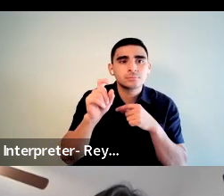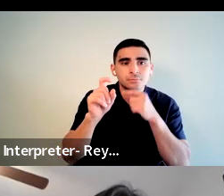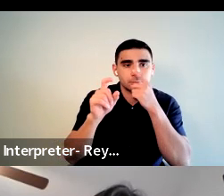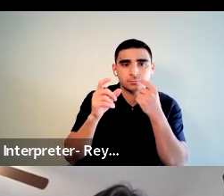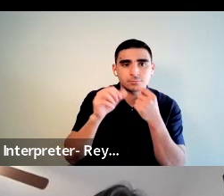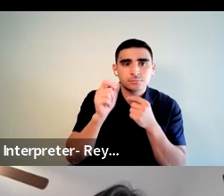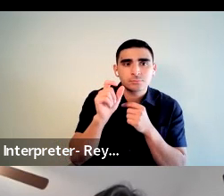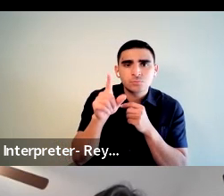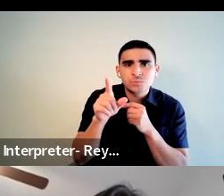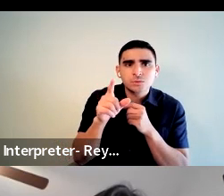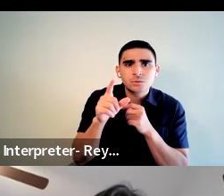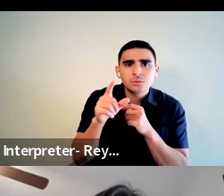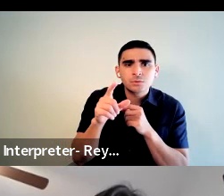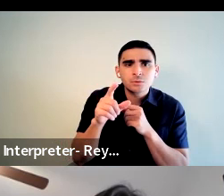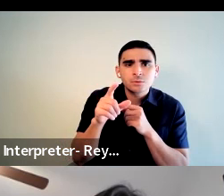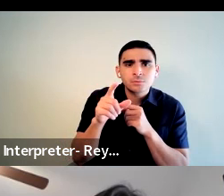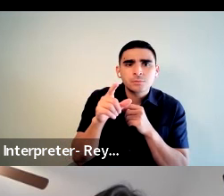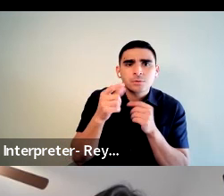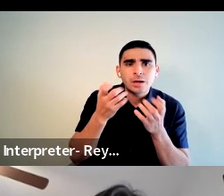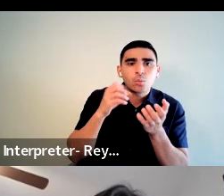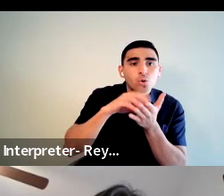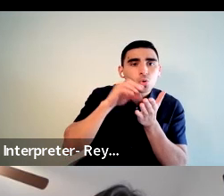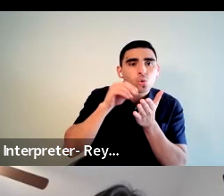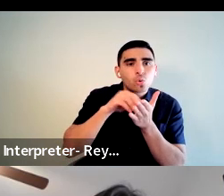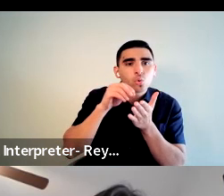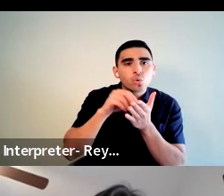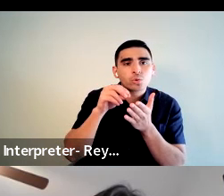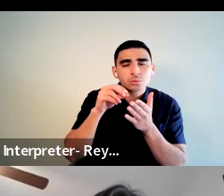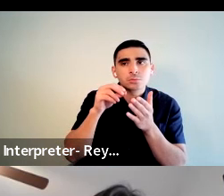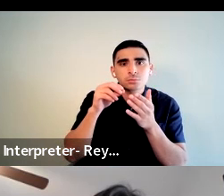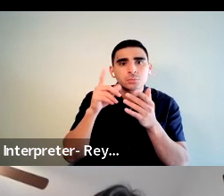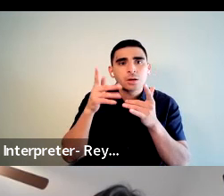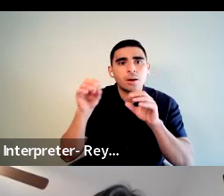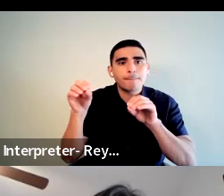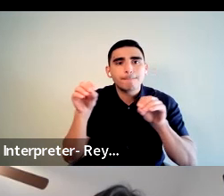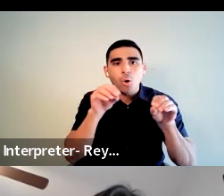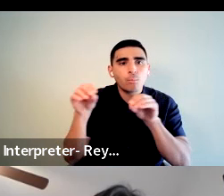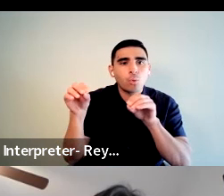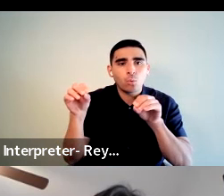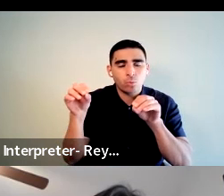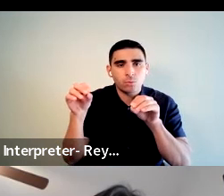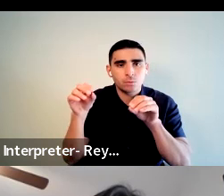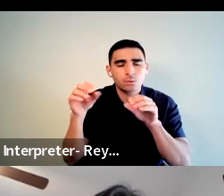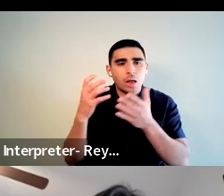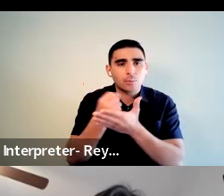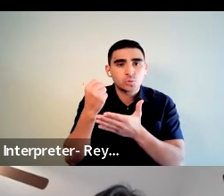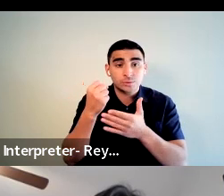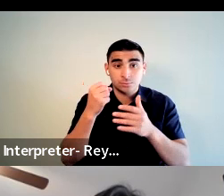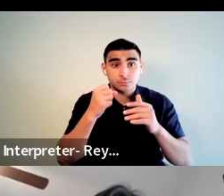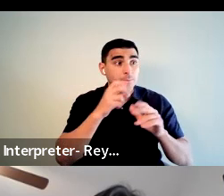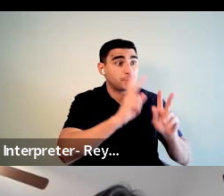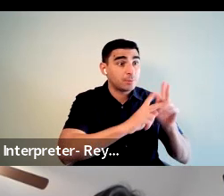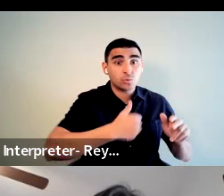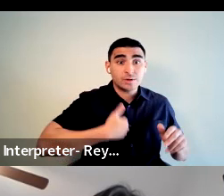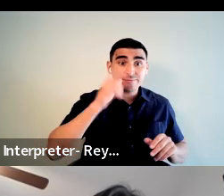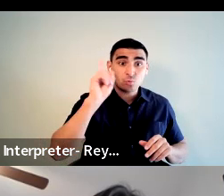is I'd love to learn more about mobile opportunities and being able to meet people where they're at. Because